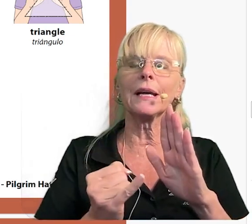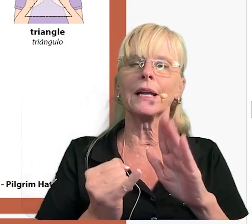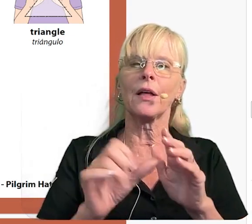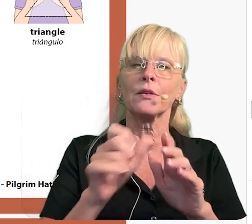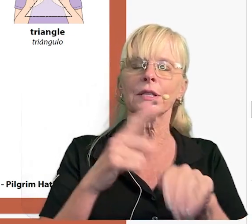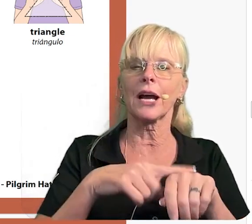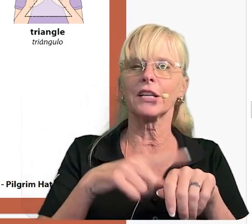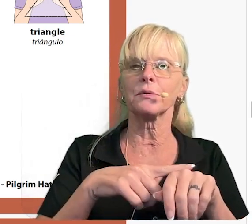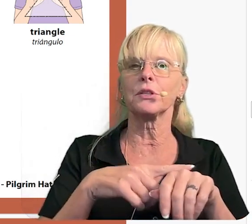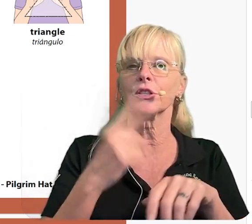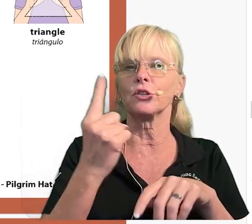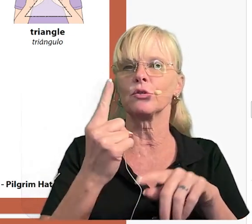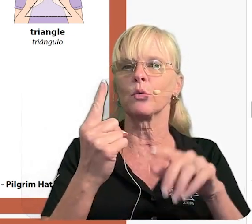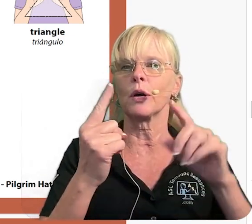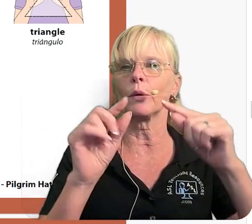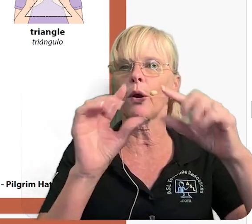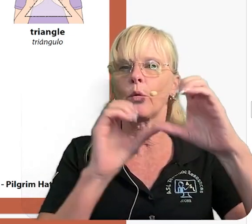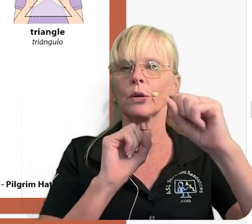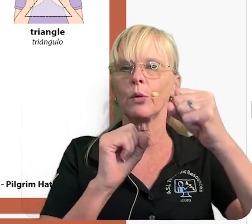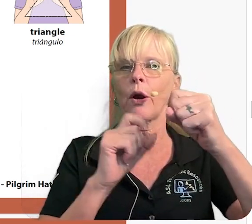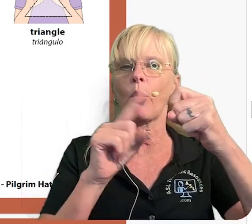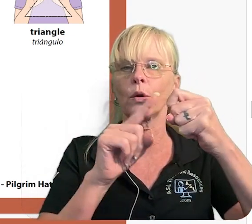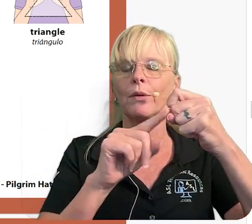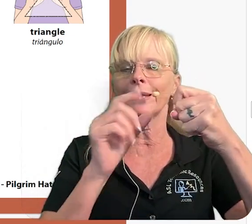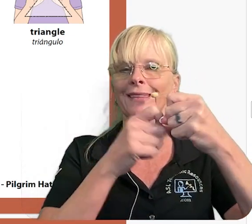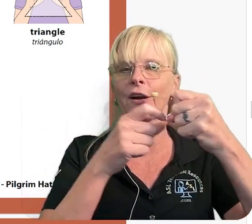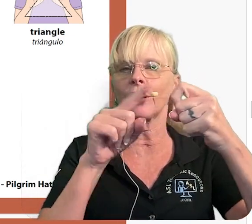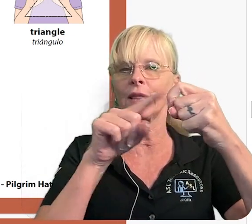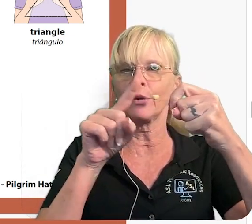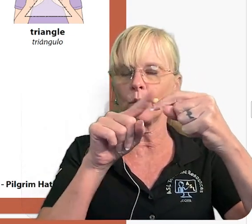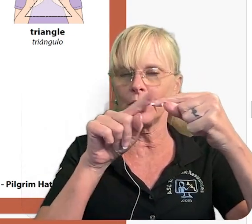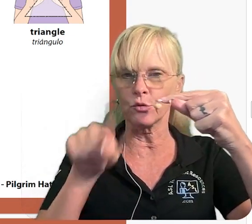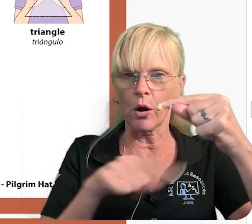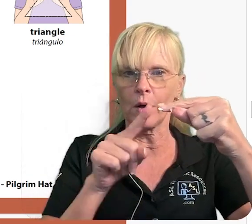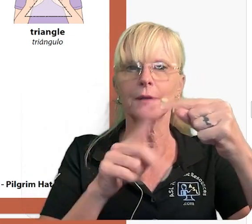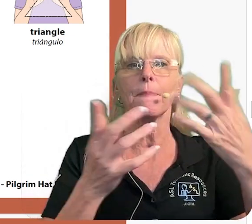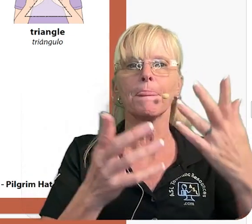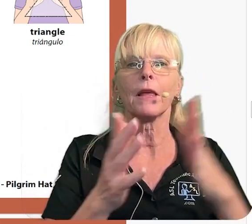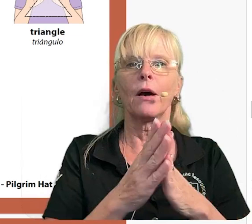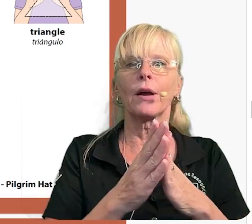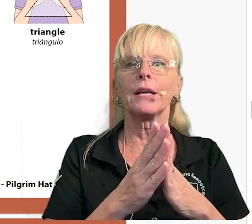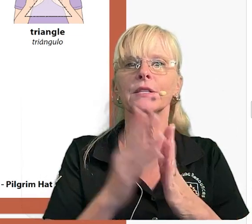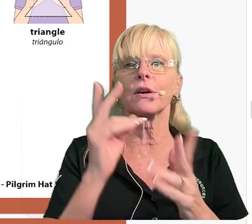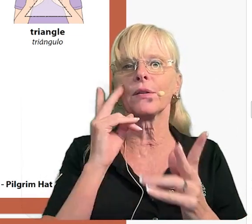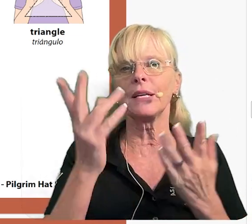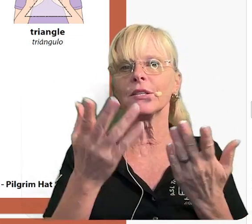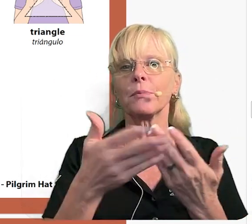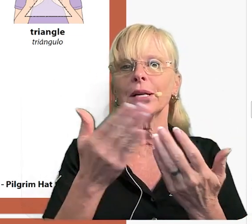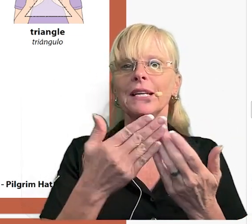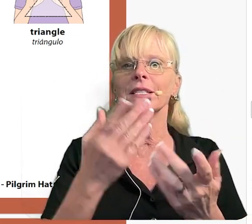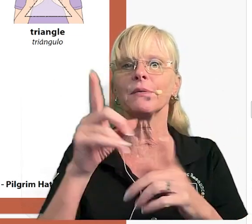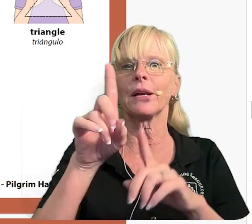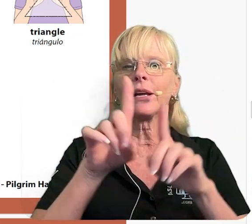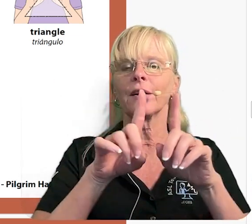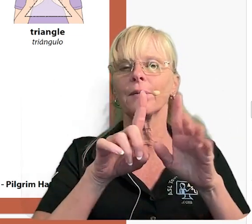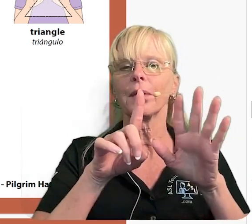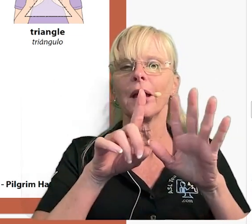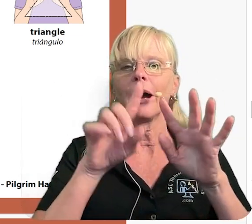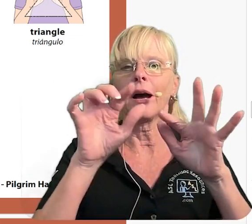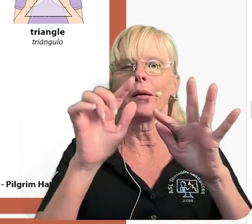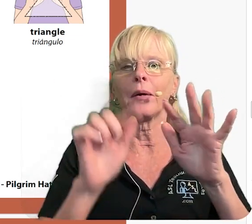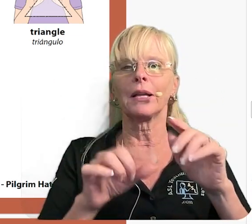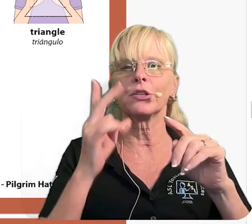on, and other times we just use one. We hold it right there, and then we draw it. Okay, so these are pretty easy right